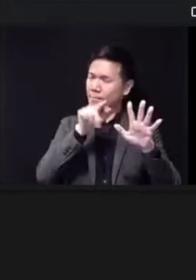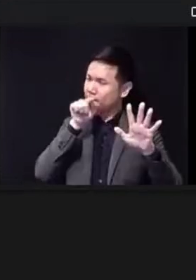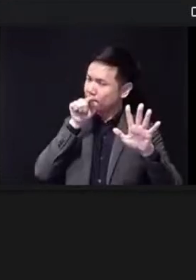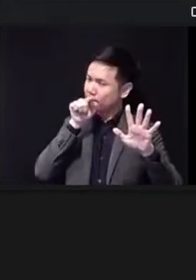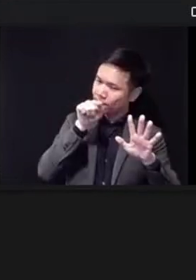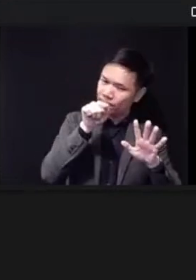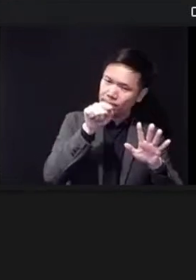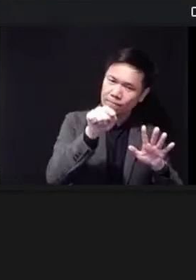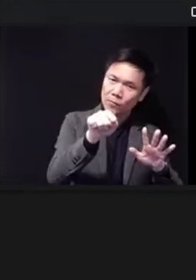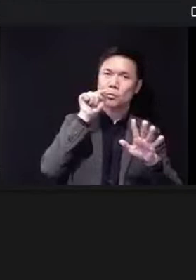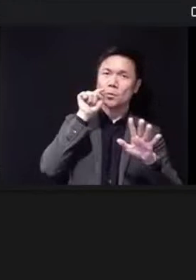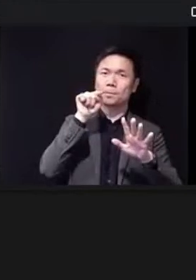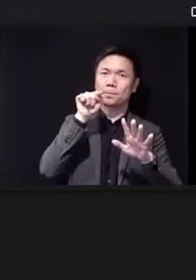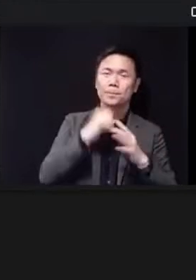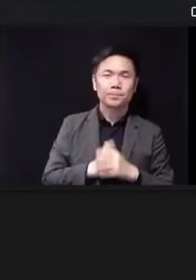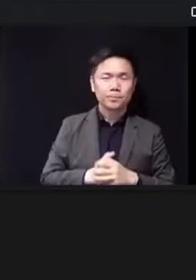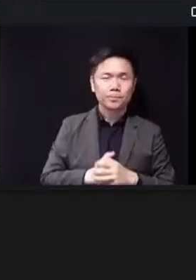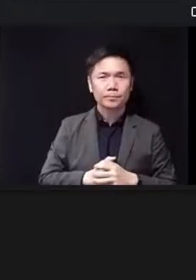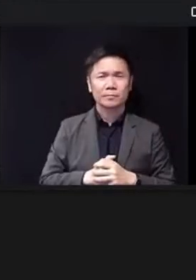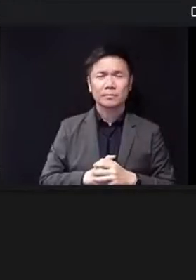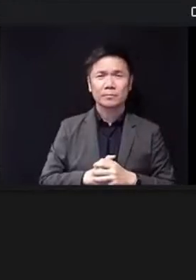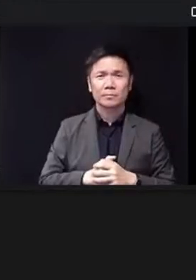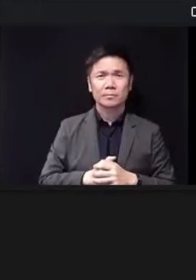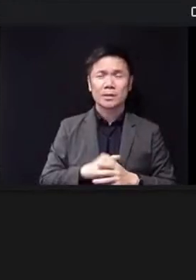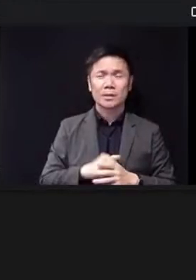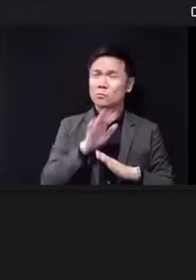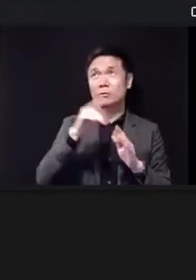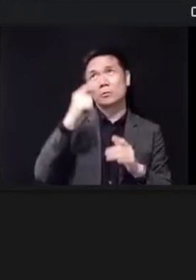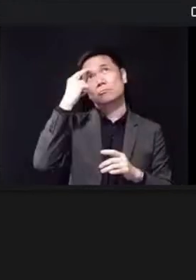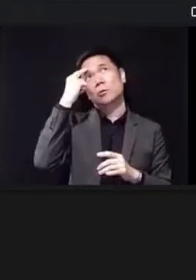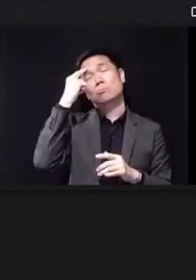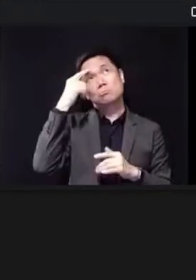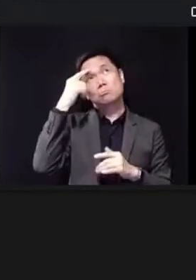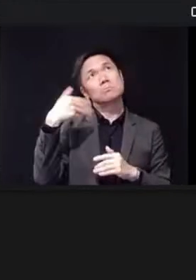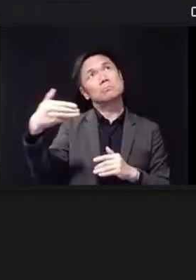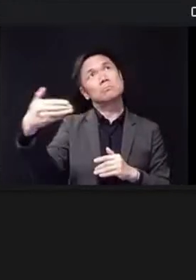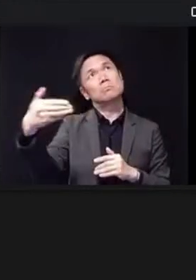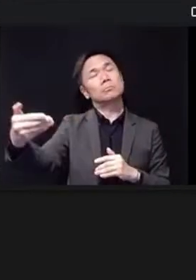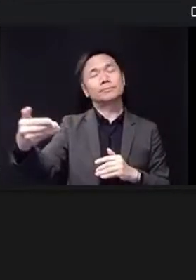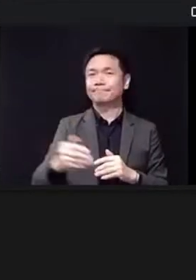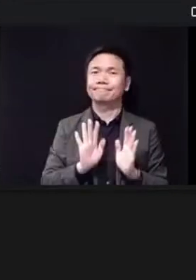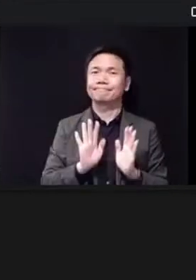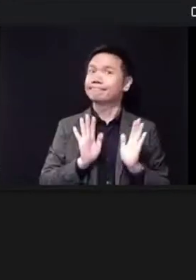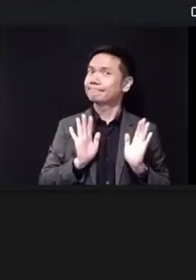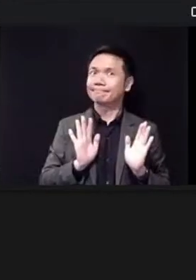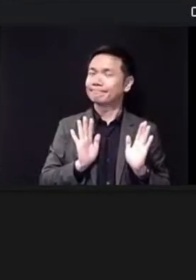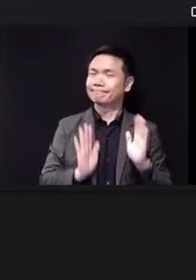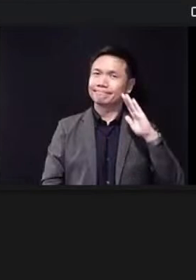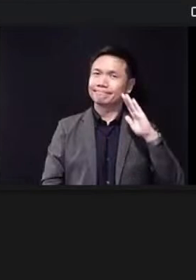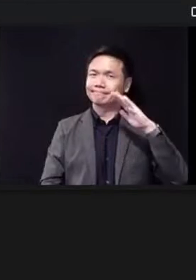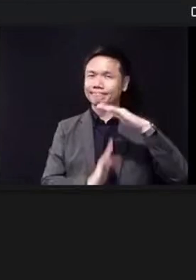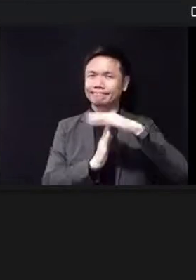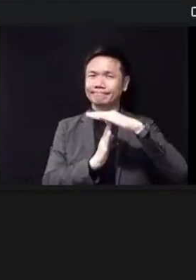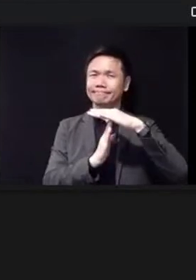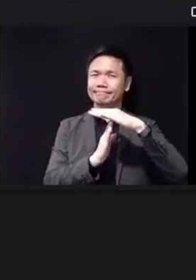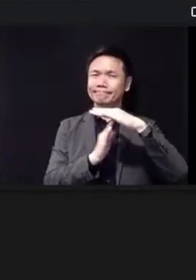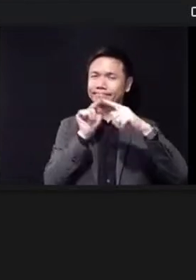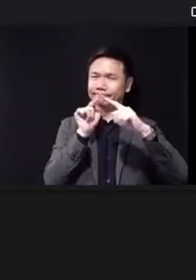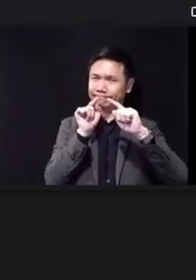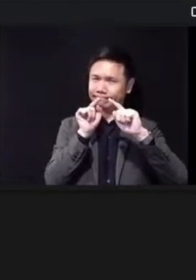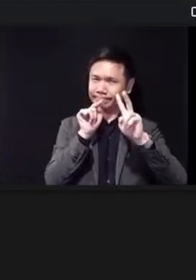2028, just to avoid any prejudgment regarding the documents that are going to